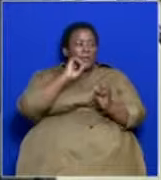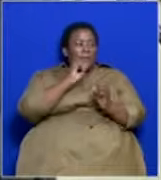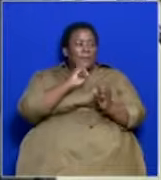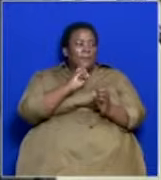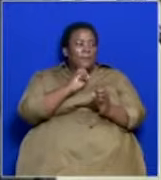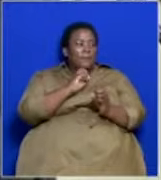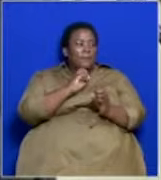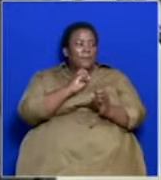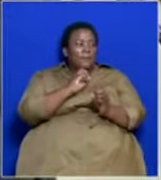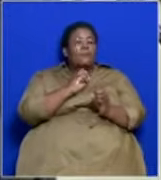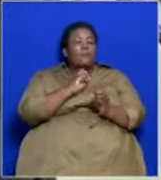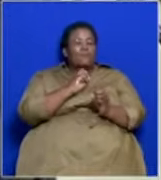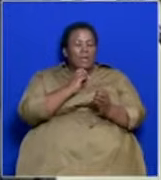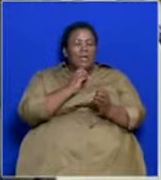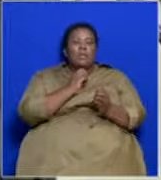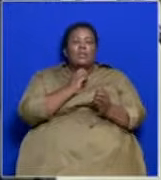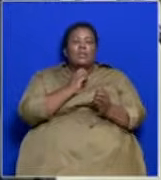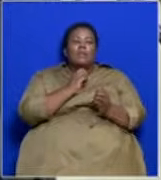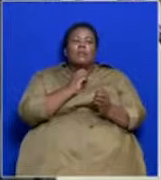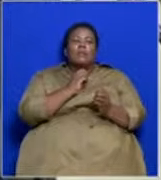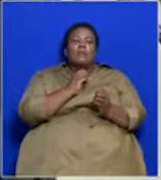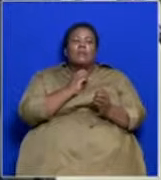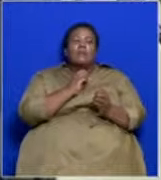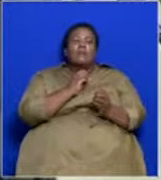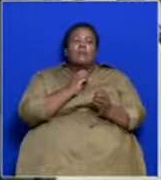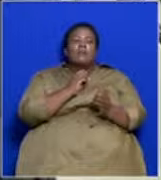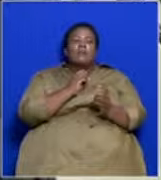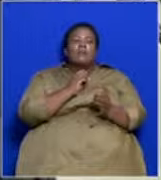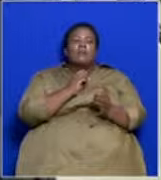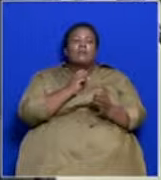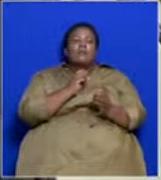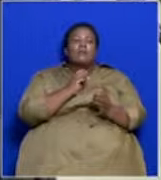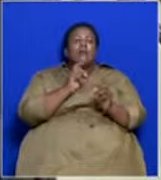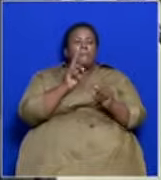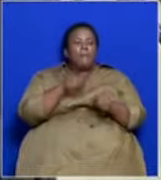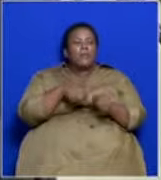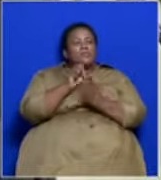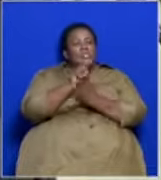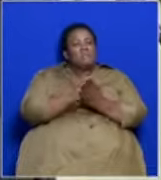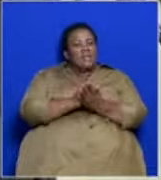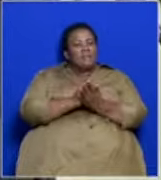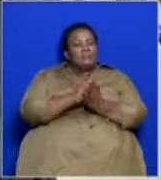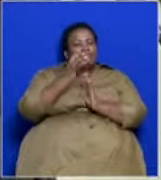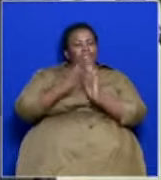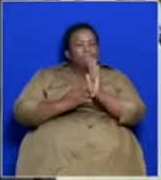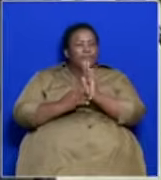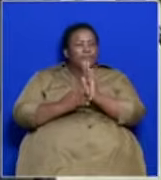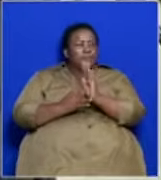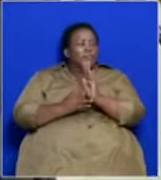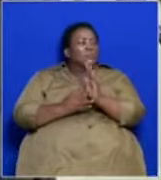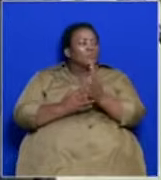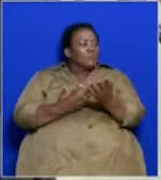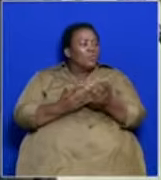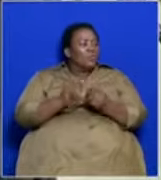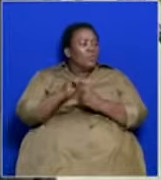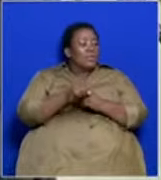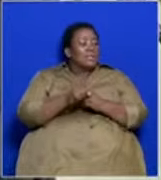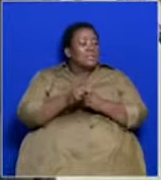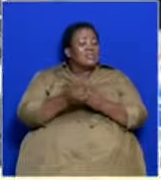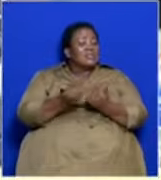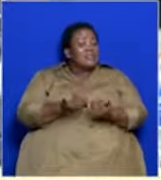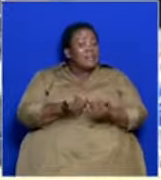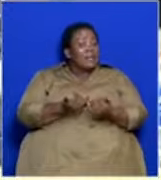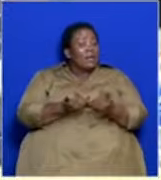The complainant till today, I'm sure, even though it has been a long time, I have not gone to the